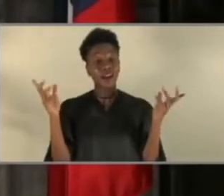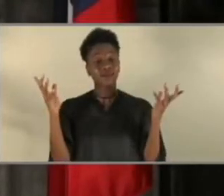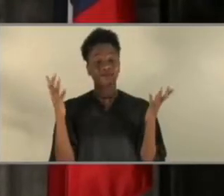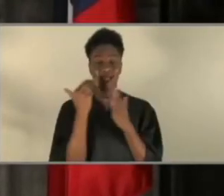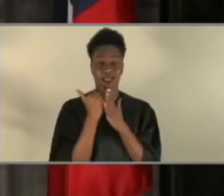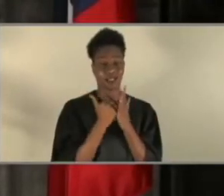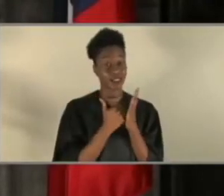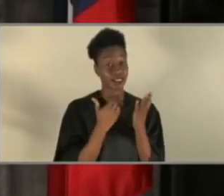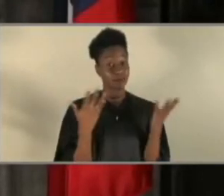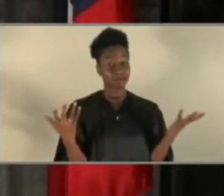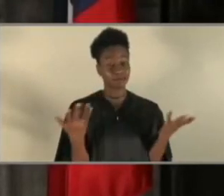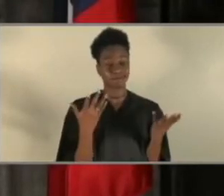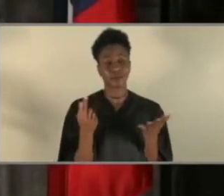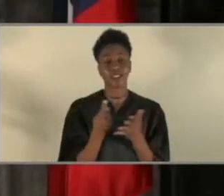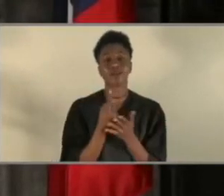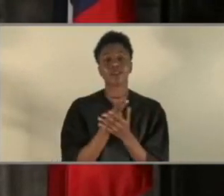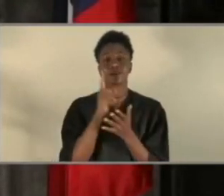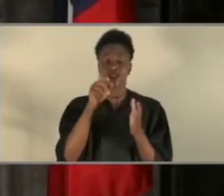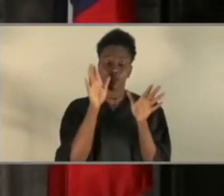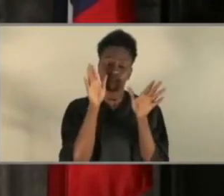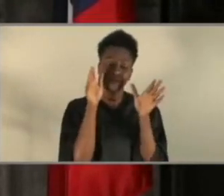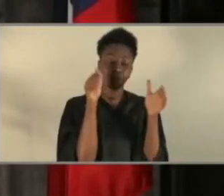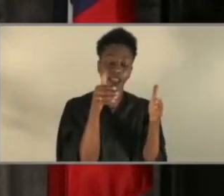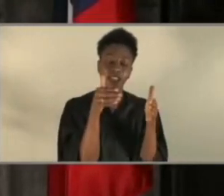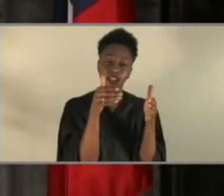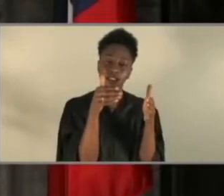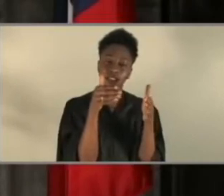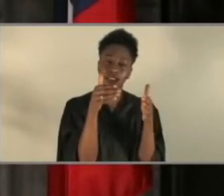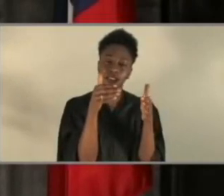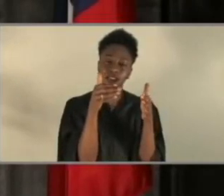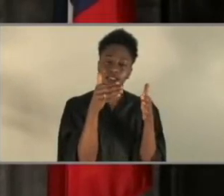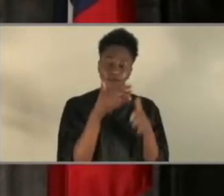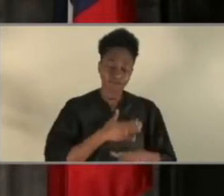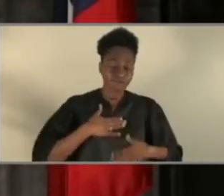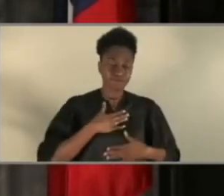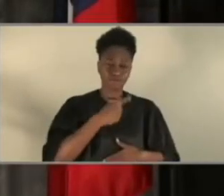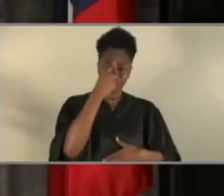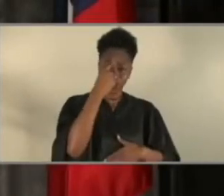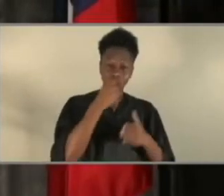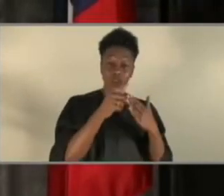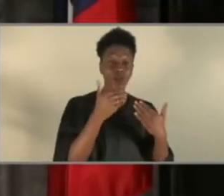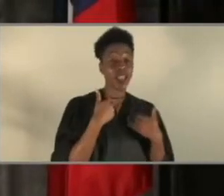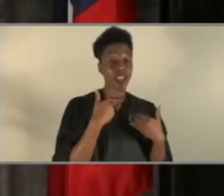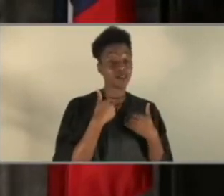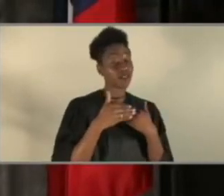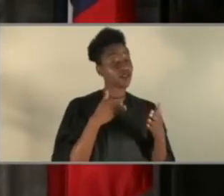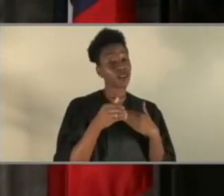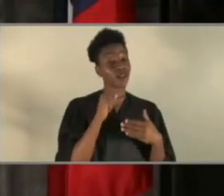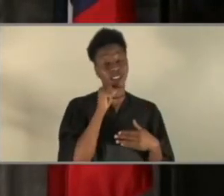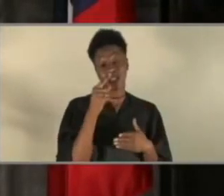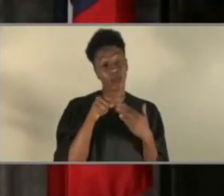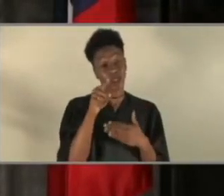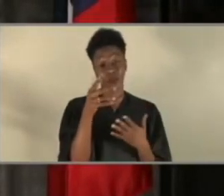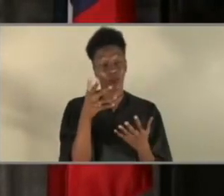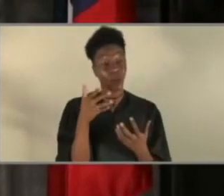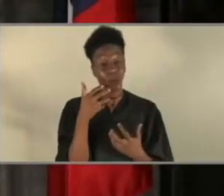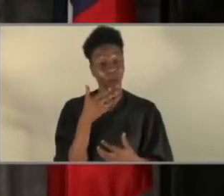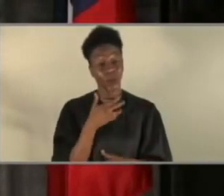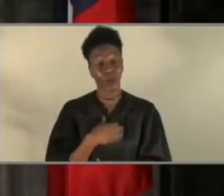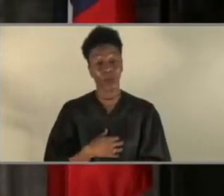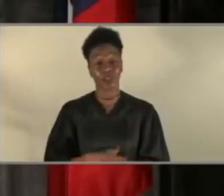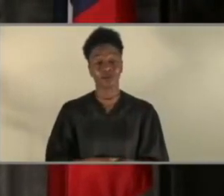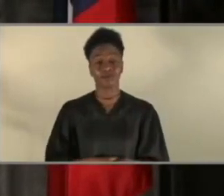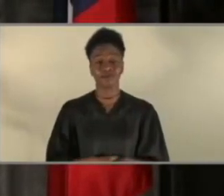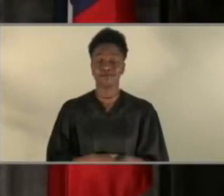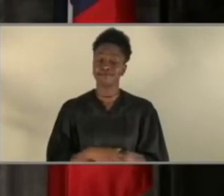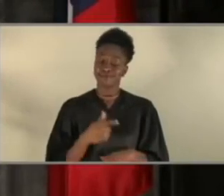lesson. Sometimes you have to focus on and appreciate what you have, though it may not be what you wish for. I share the